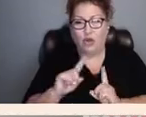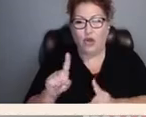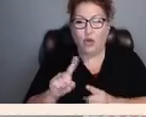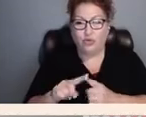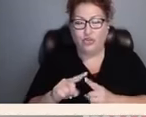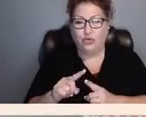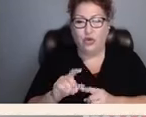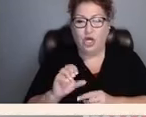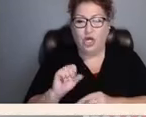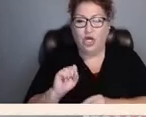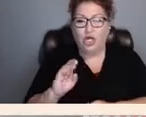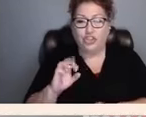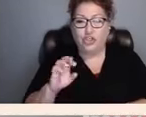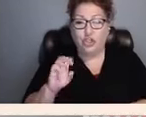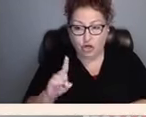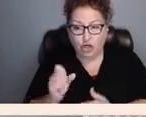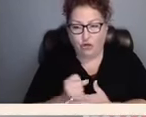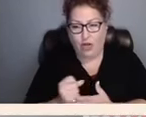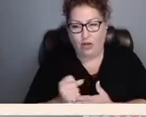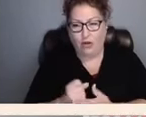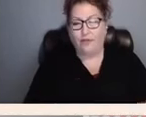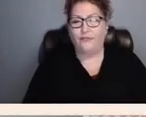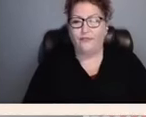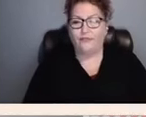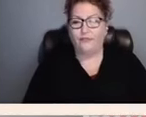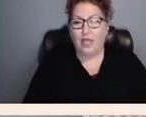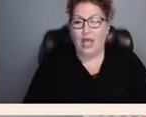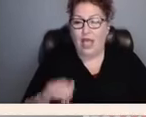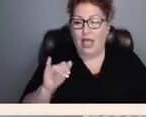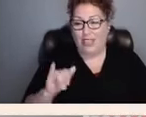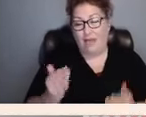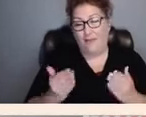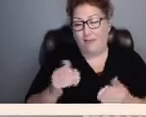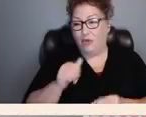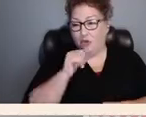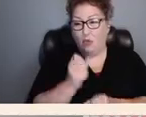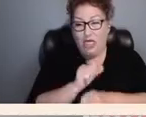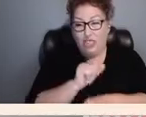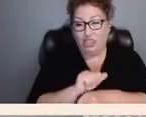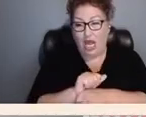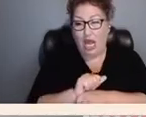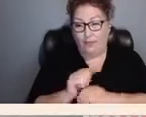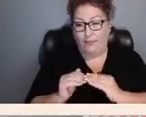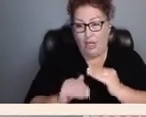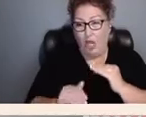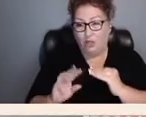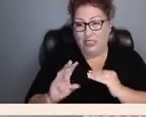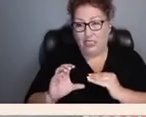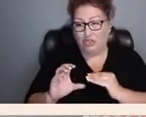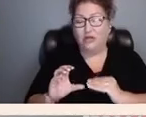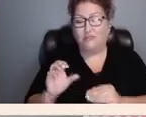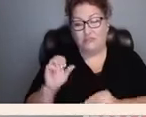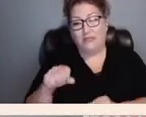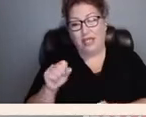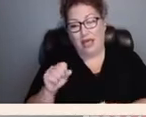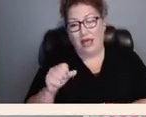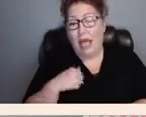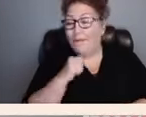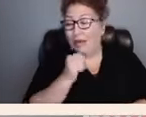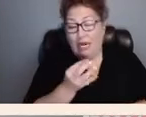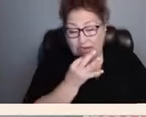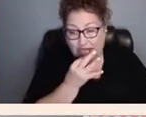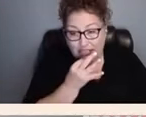Is that the point where you probably might not get a job that you've applied for? Yeah, I'm not an expert on what the